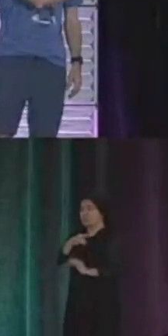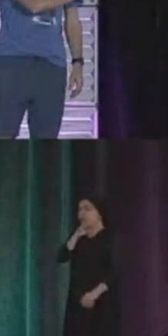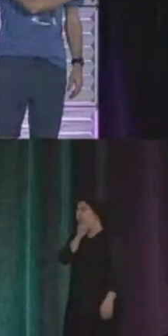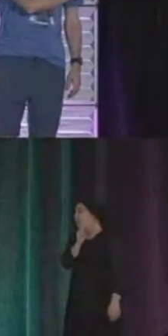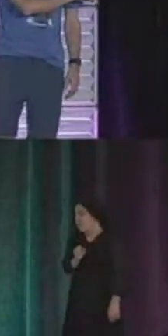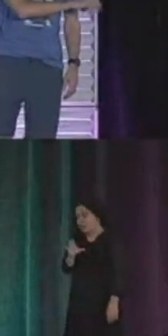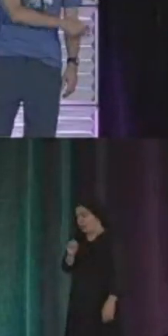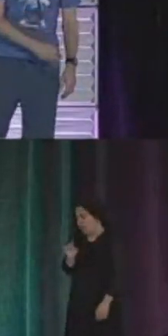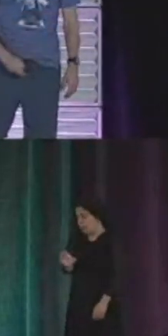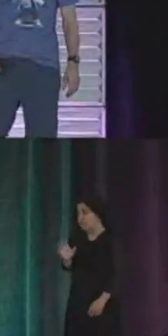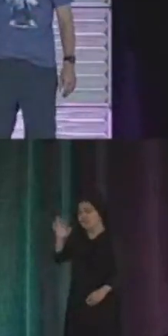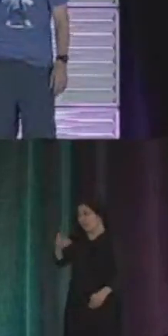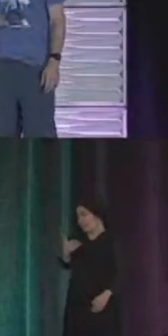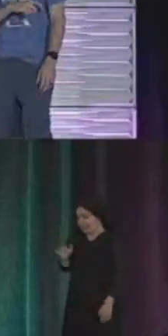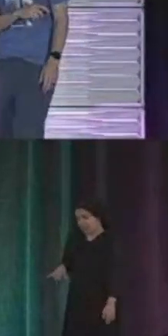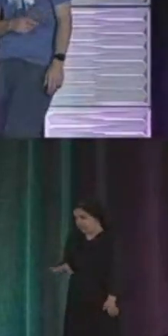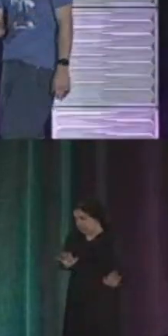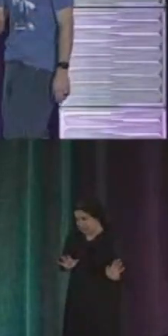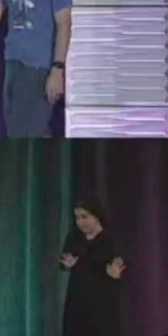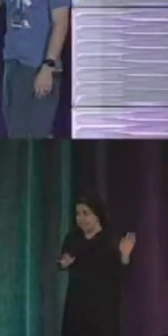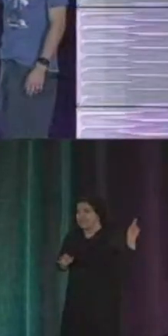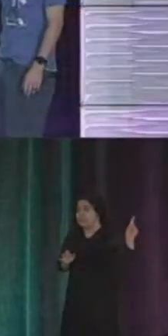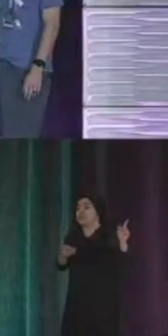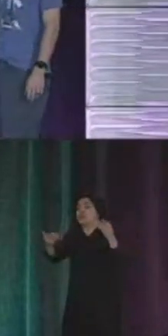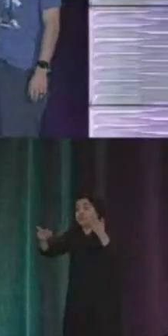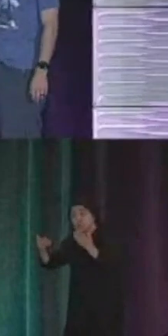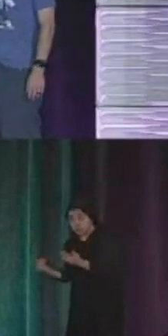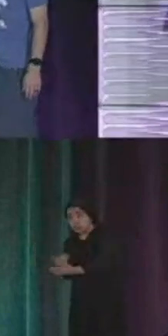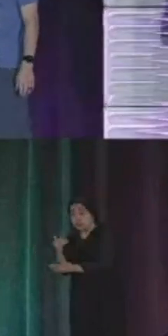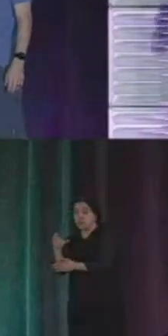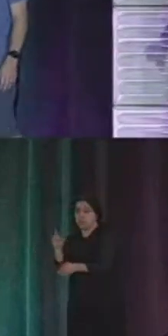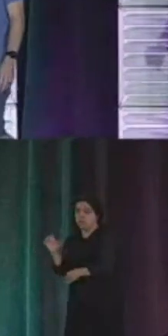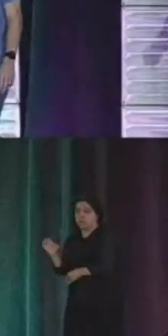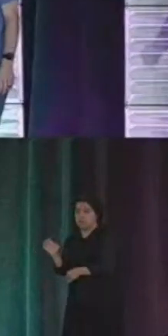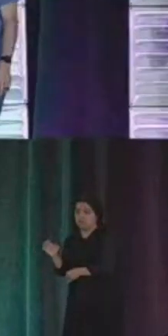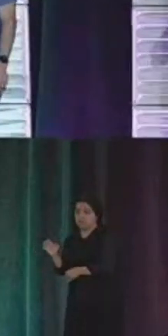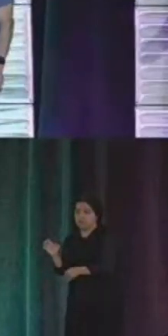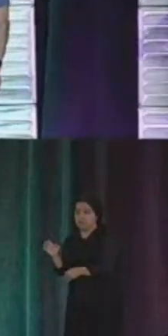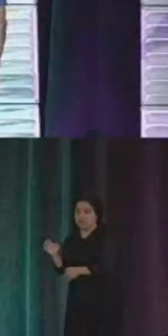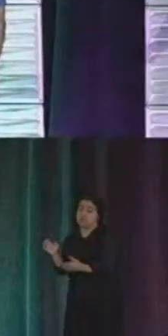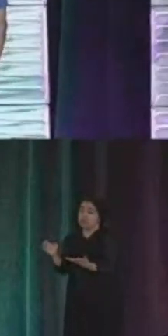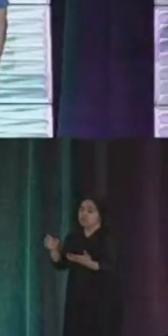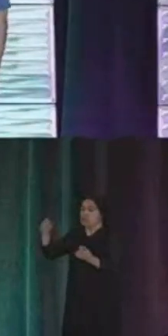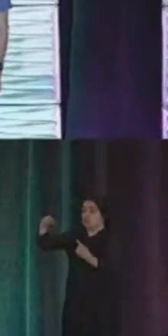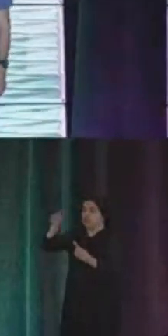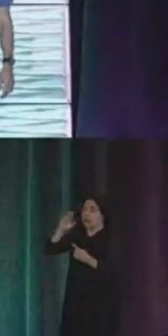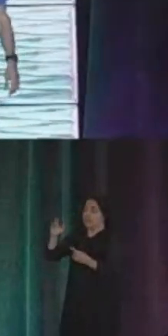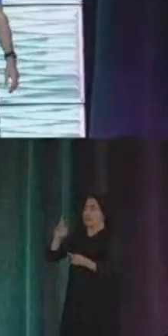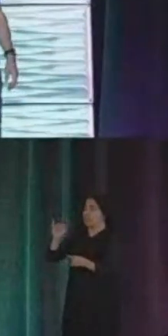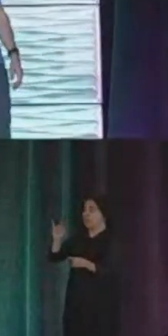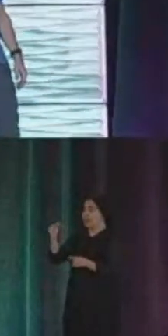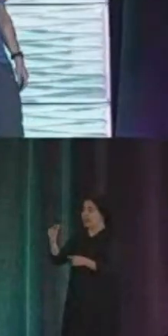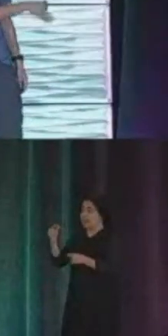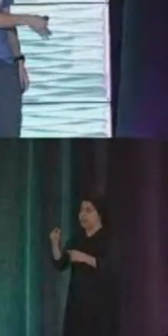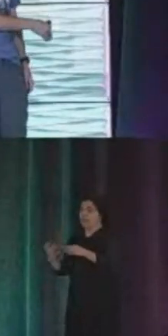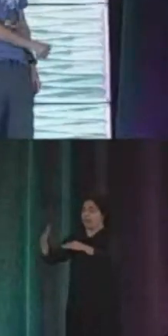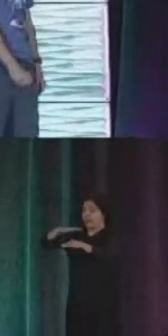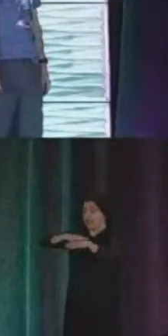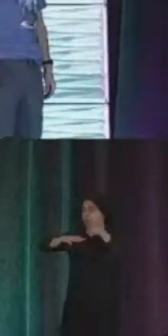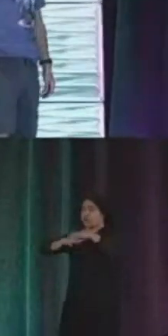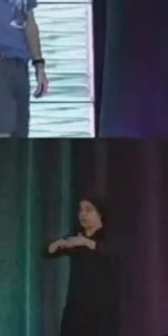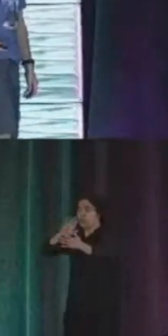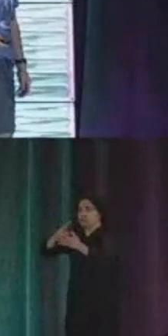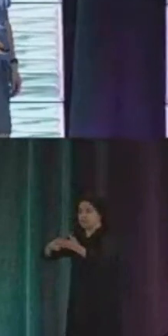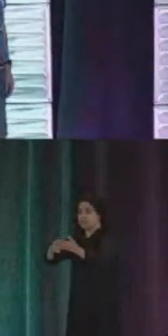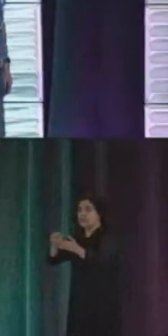code. We had that before. So this is all new code. And so the server will have a routing layer. It will talk to the persistence layer, come back, and then we can